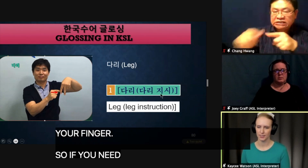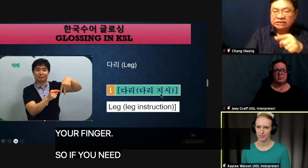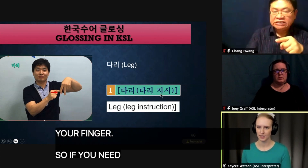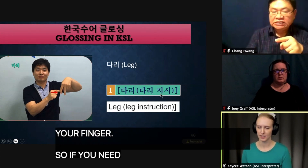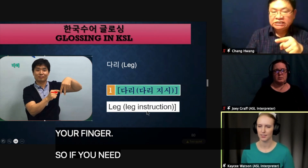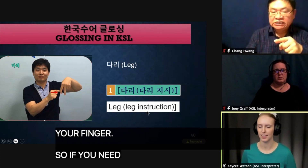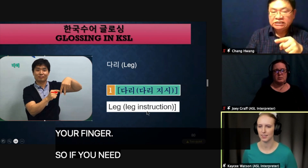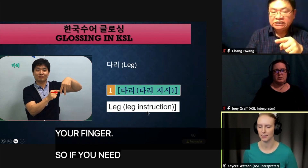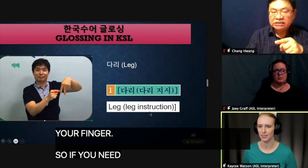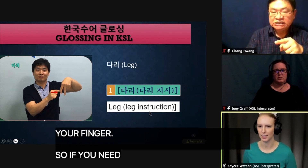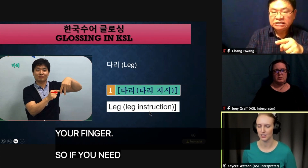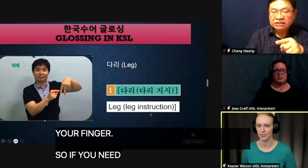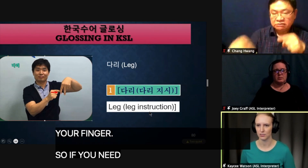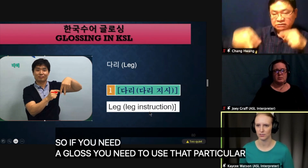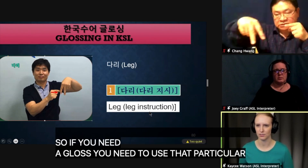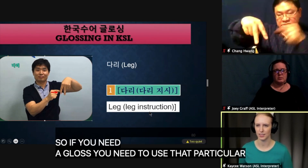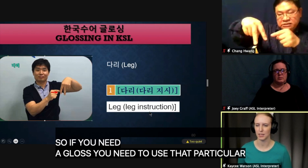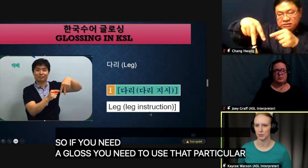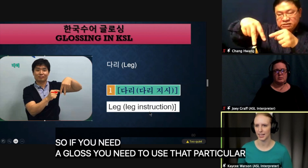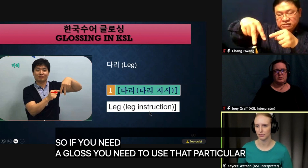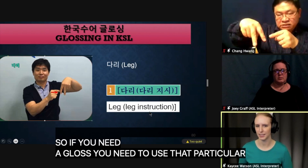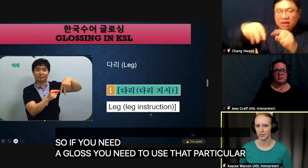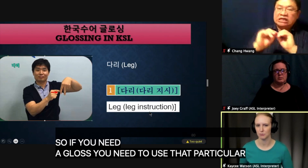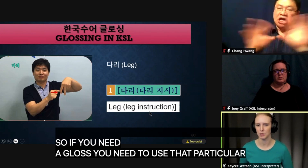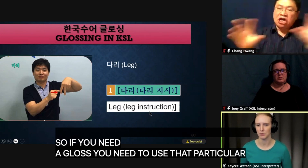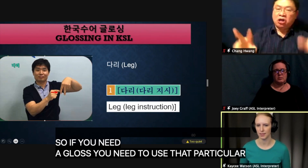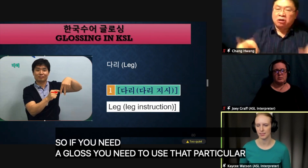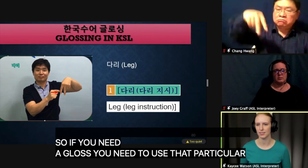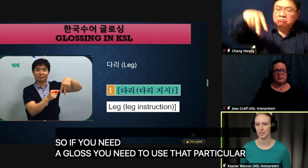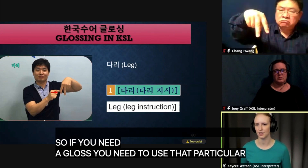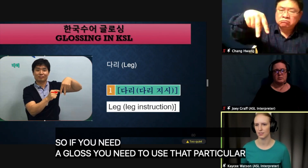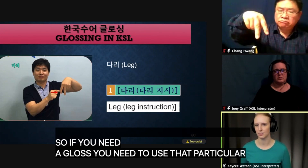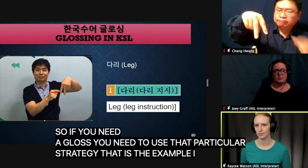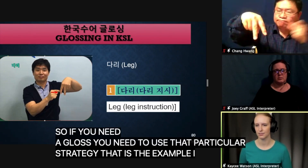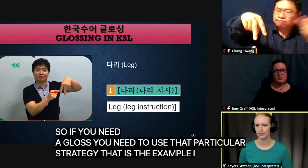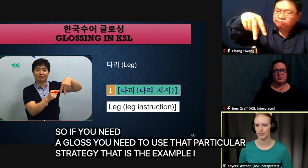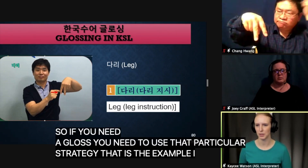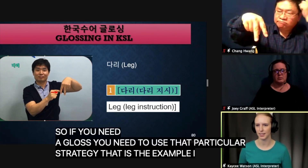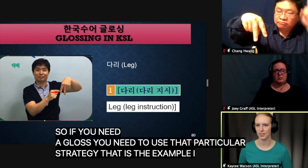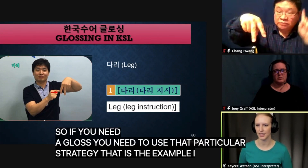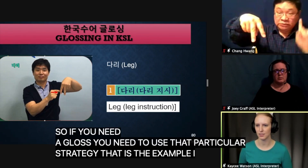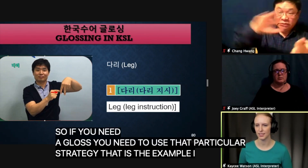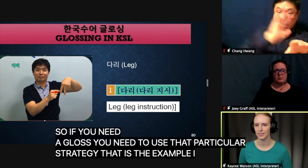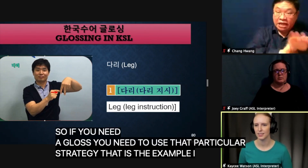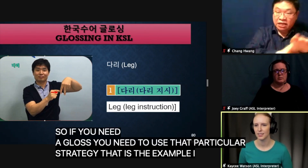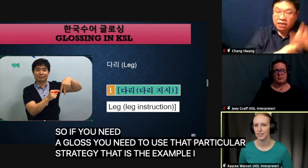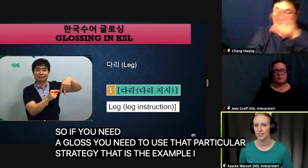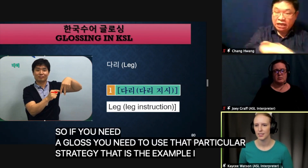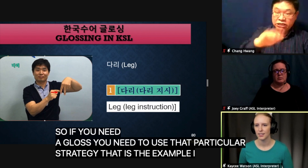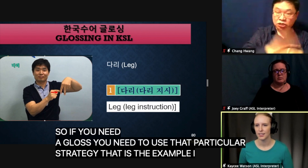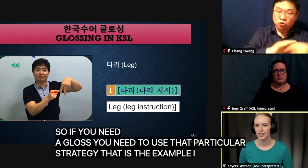strategy, that's the example I have right here with the parentheses and then the brackets on the outside.